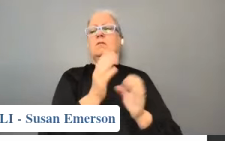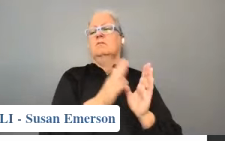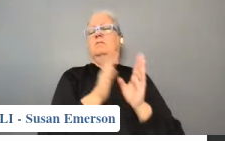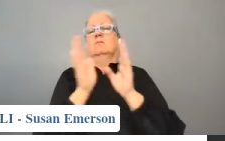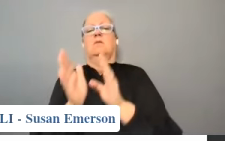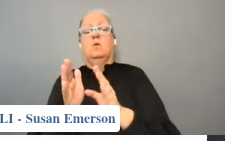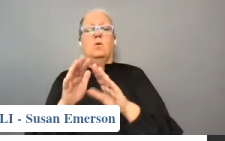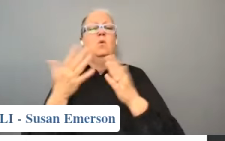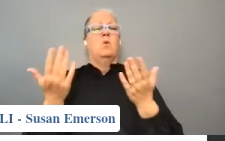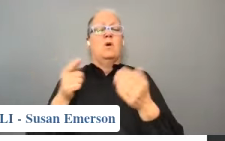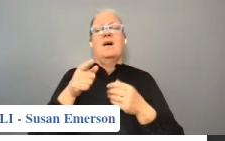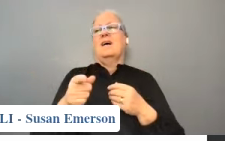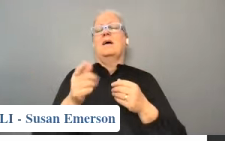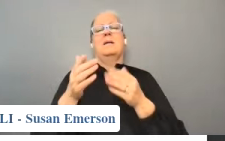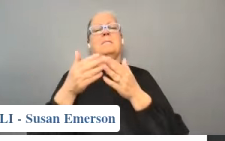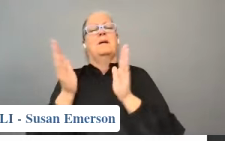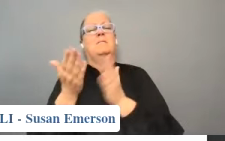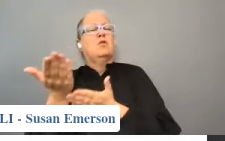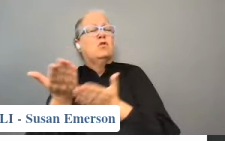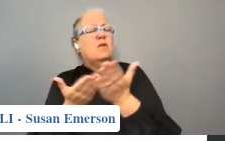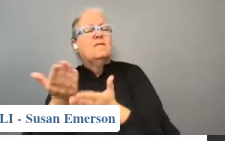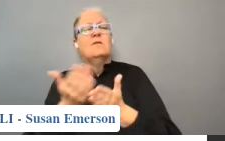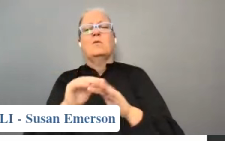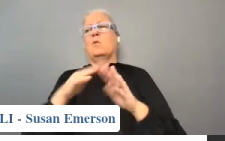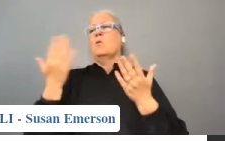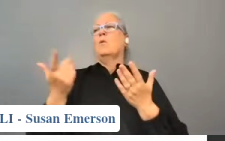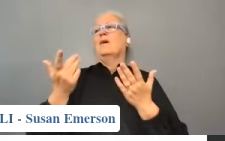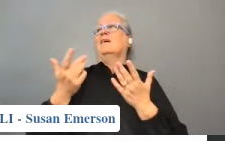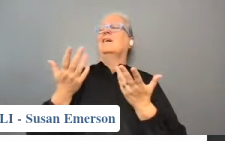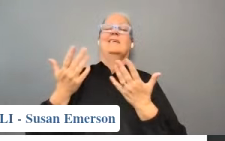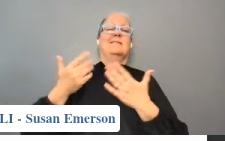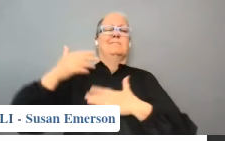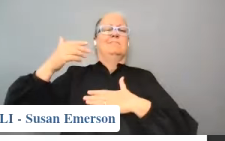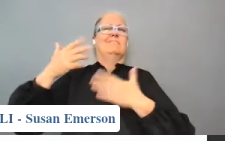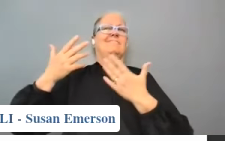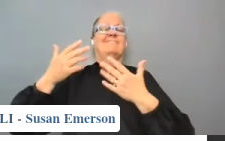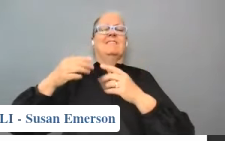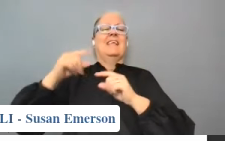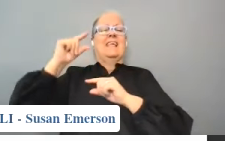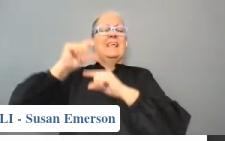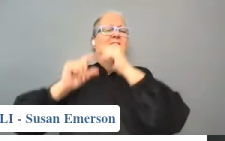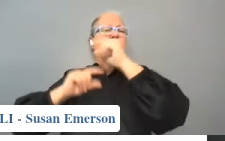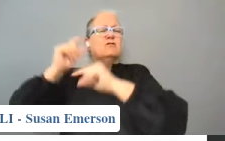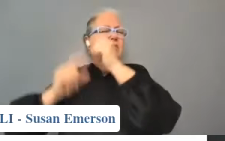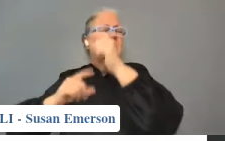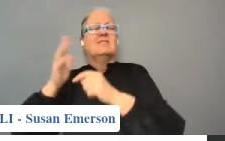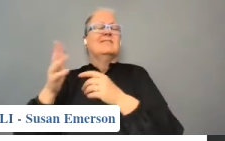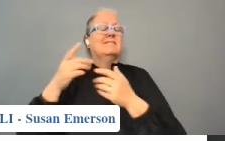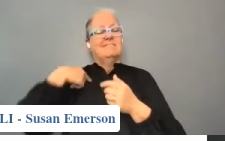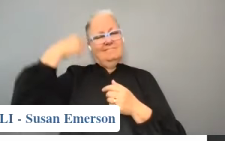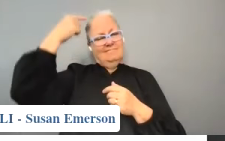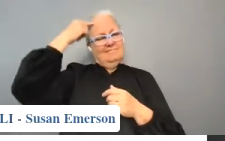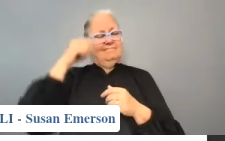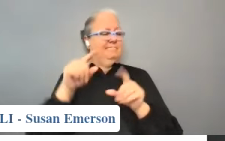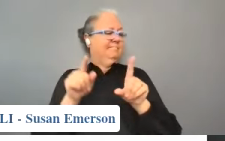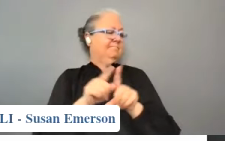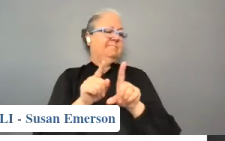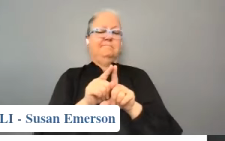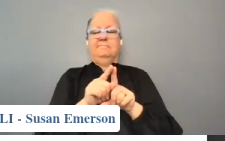services, or infrastructure. For example, what sorts of transportation mechanisms